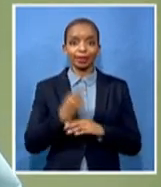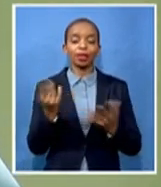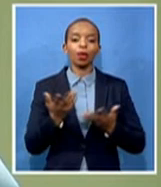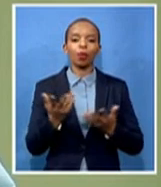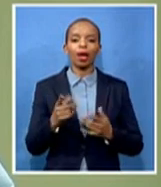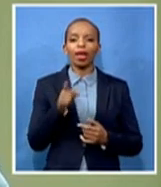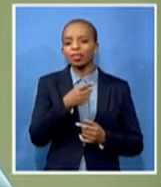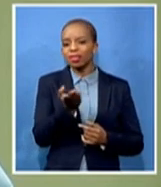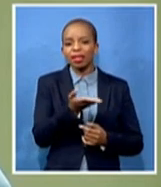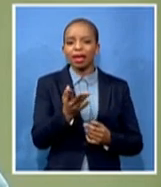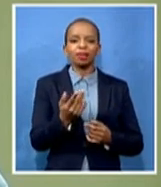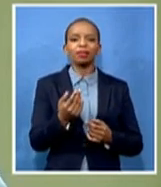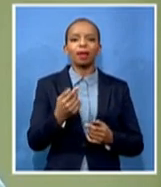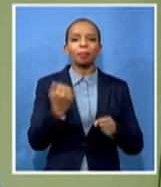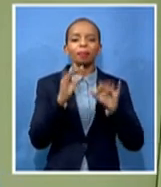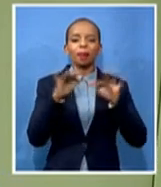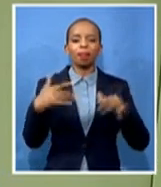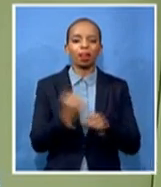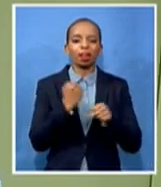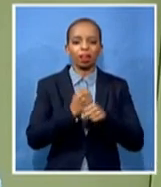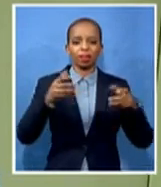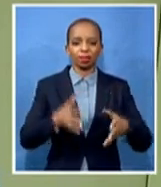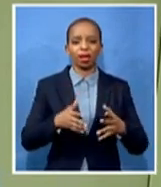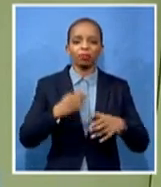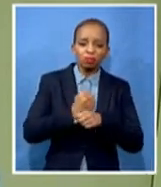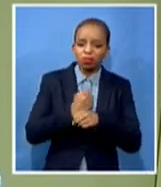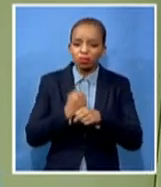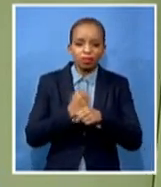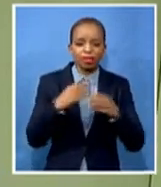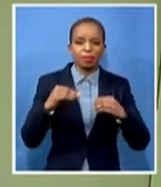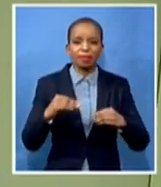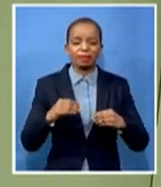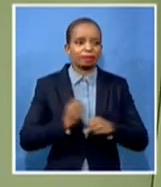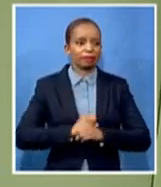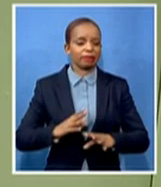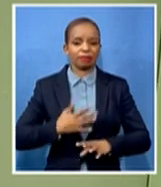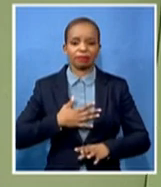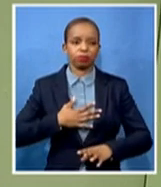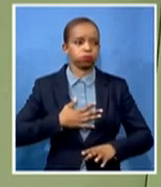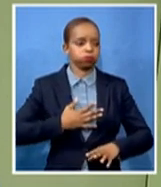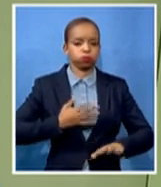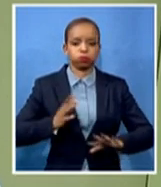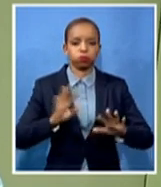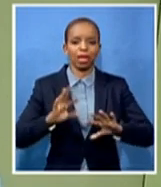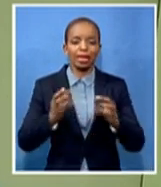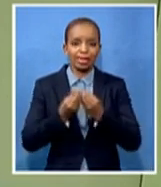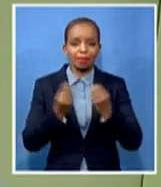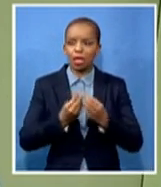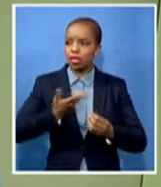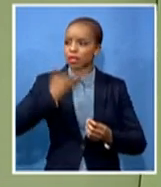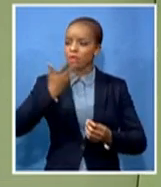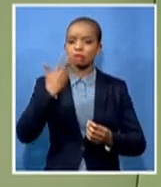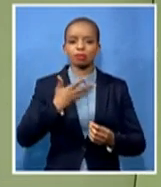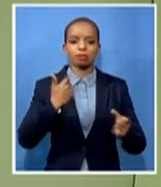basically, some of them start, having these symptoms related to COVID-19, and their colleagues